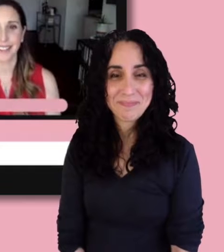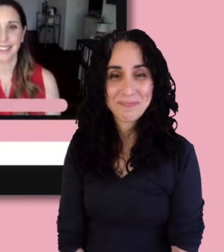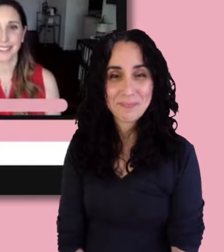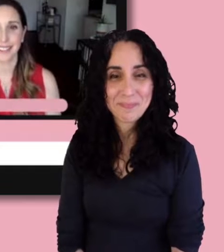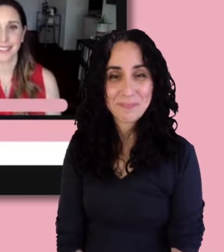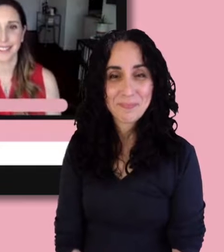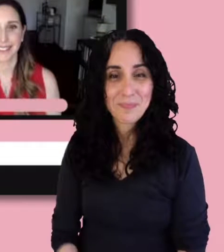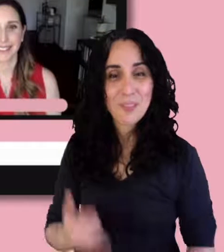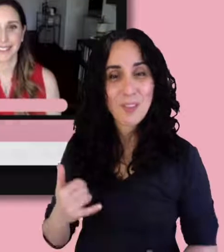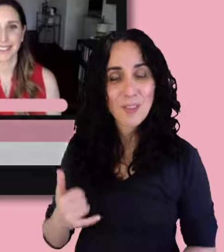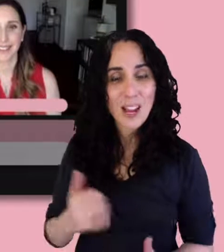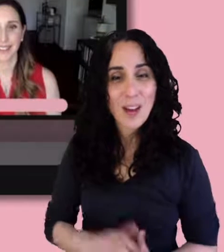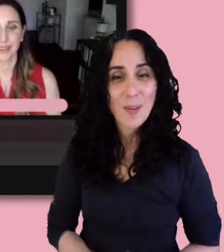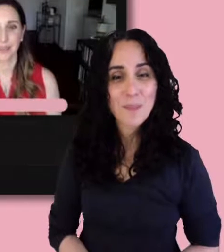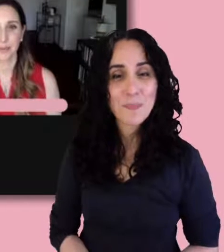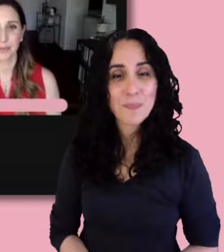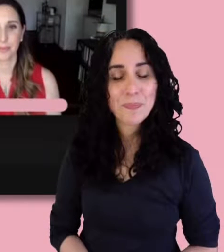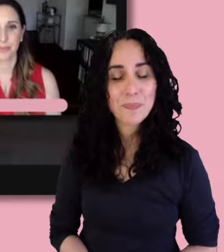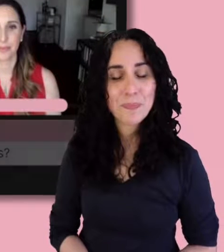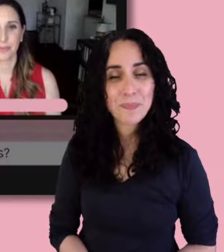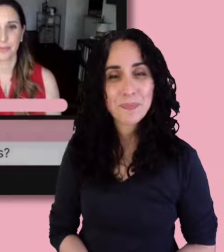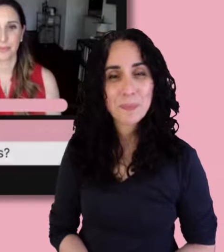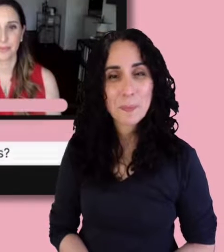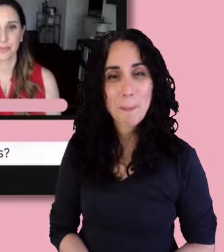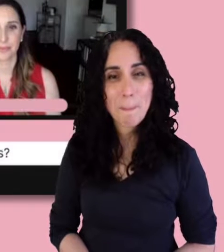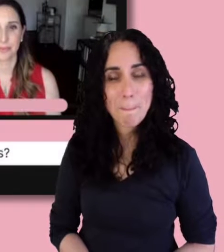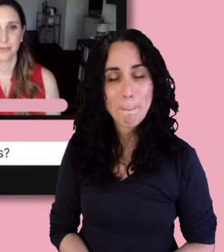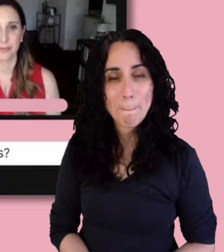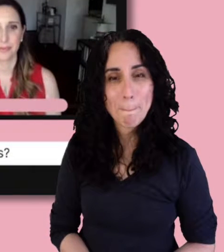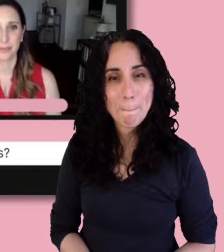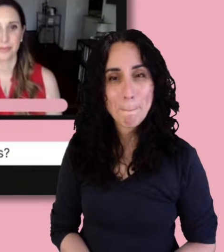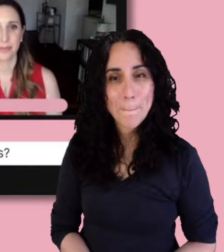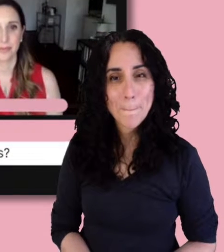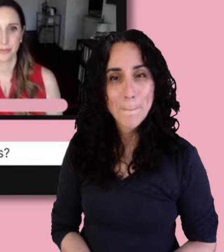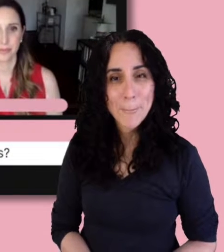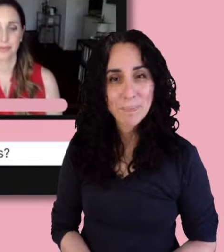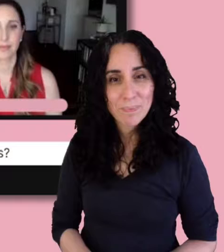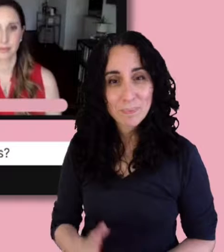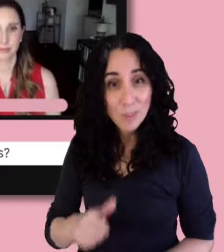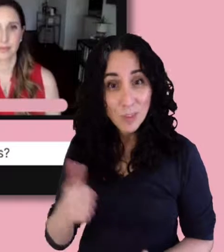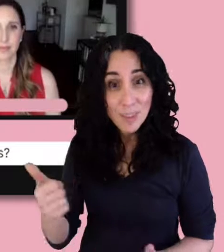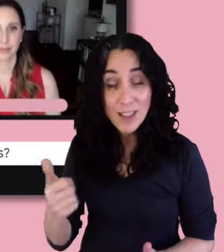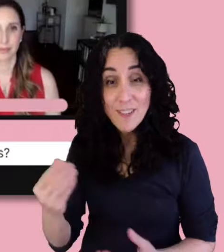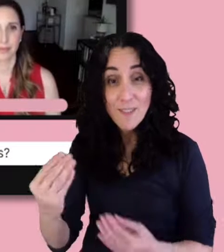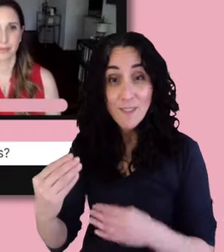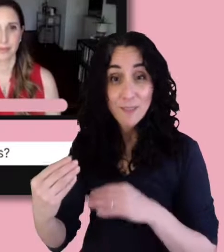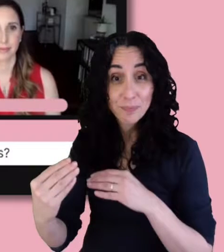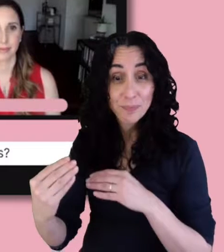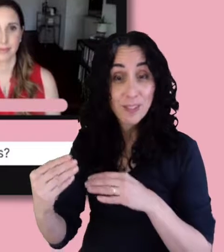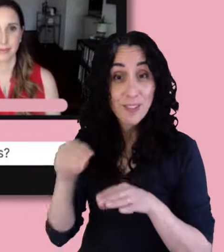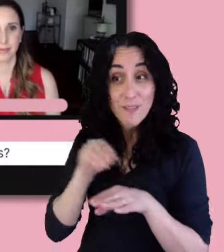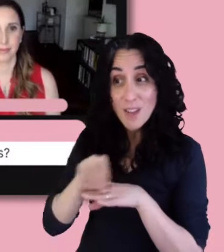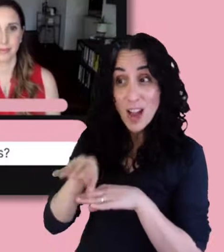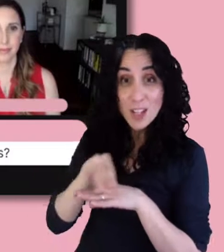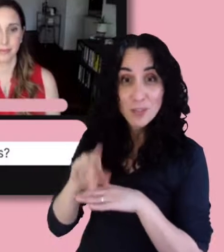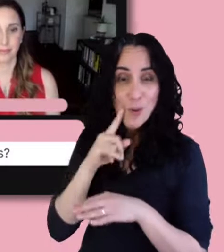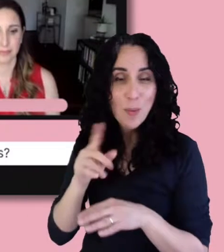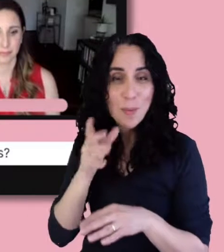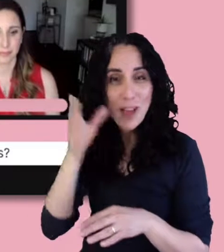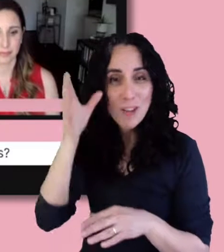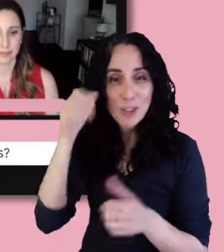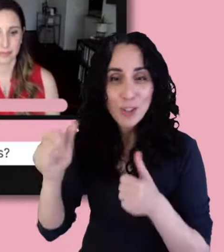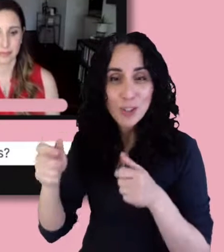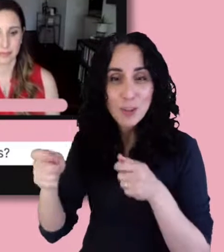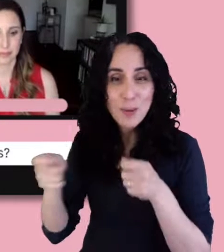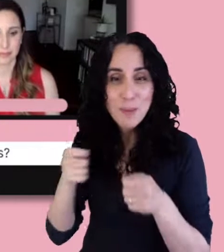I want to take this time to see, is there any advice for parents trying to manage